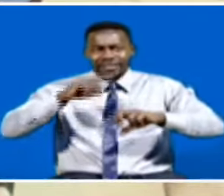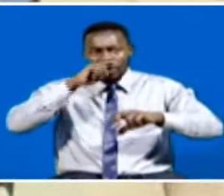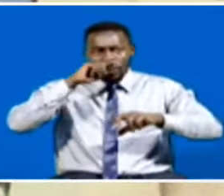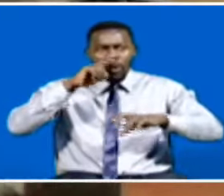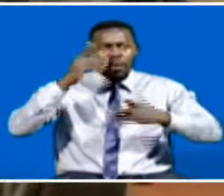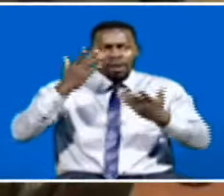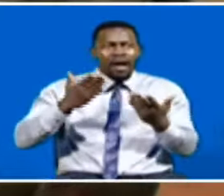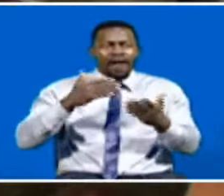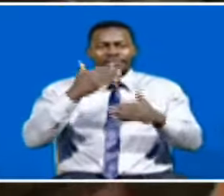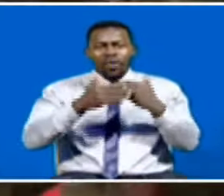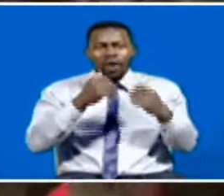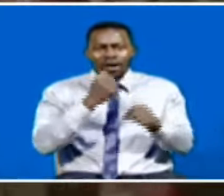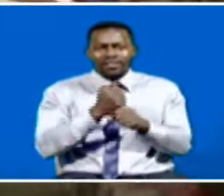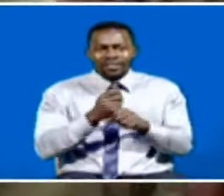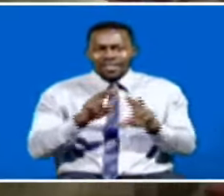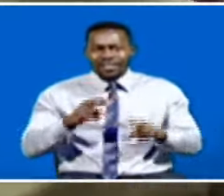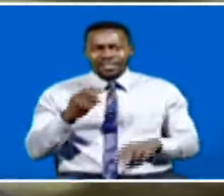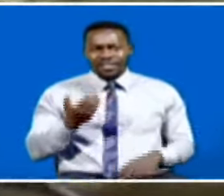wewe umechoka.